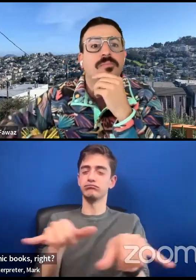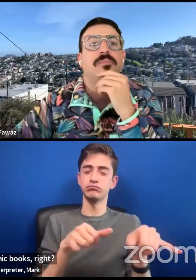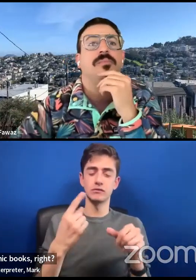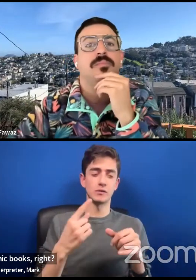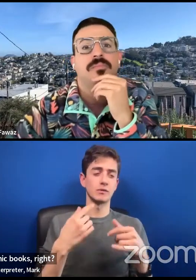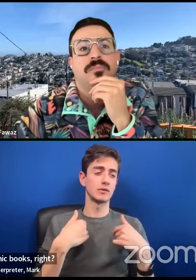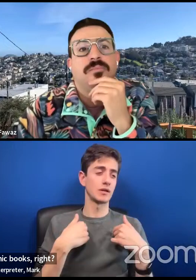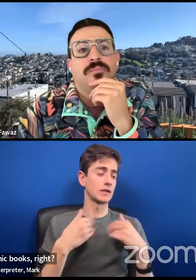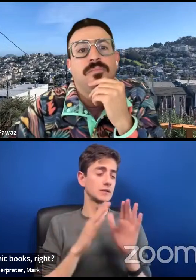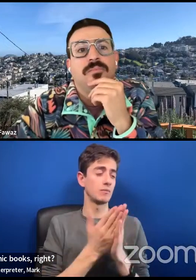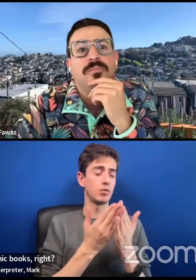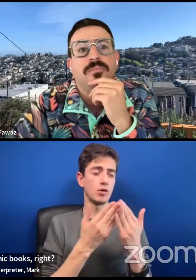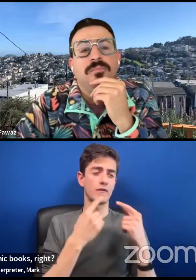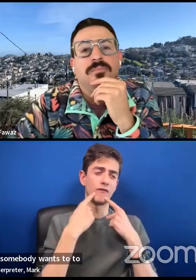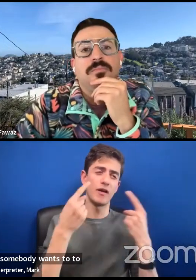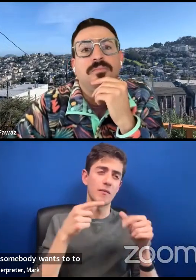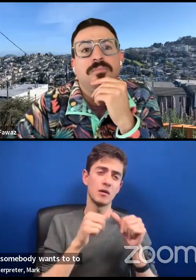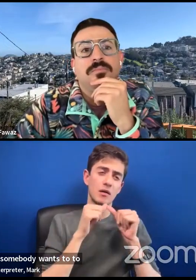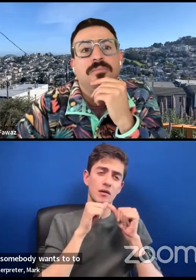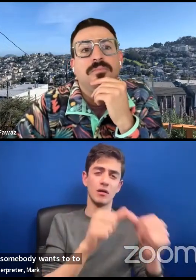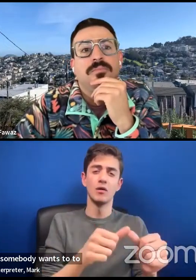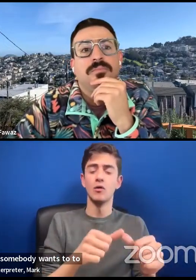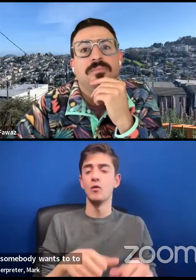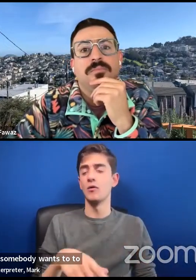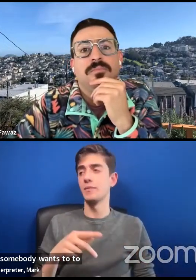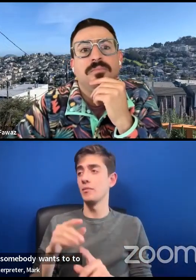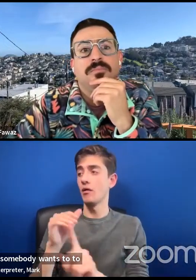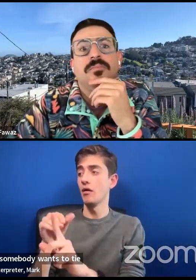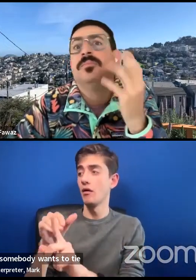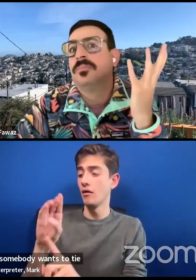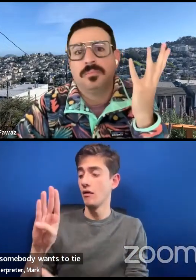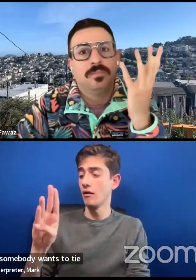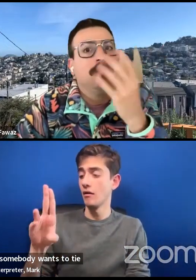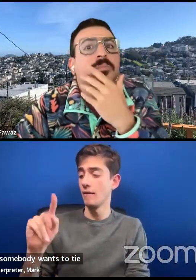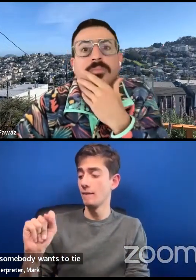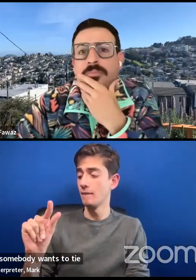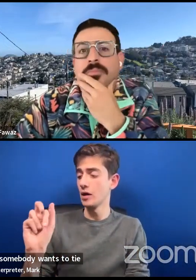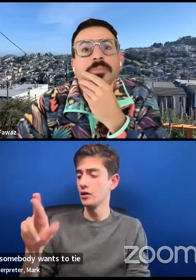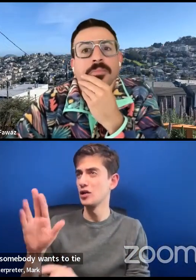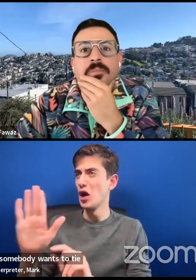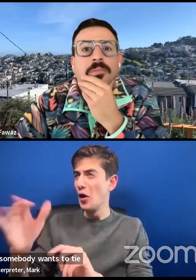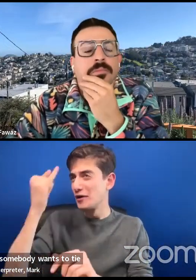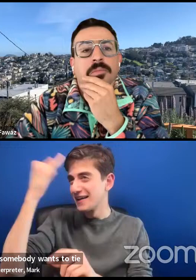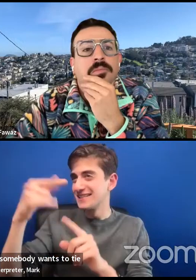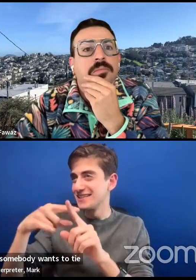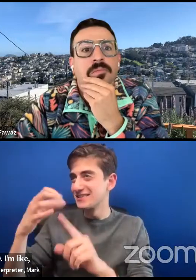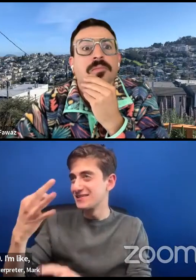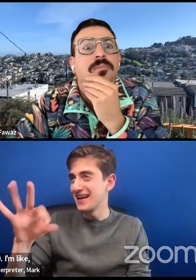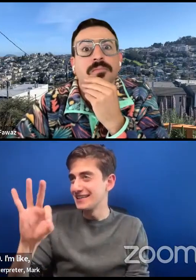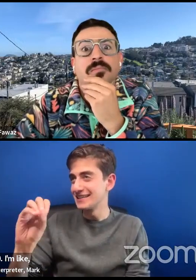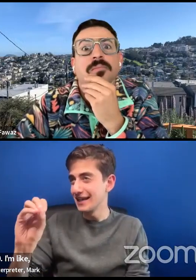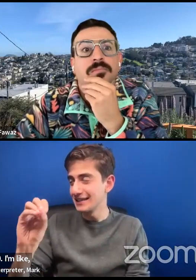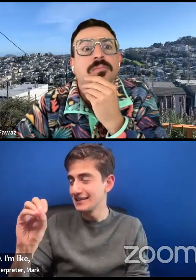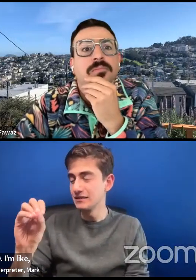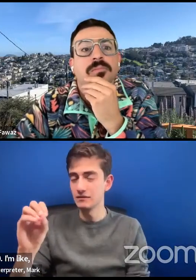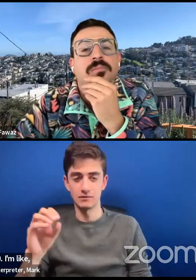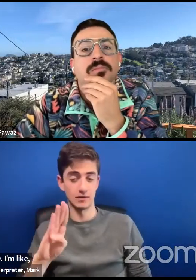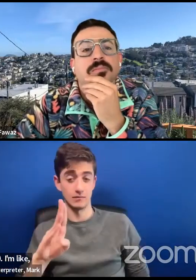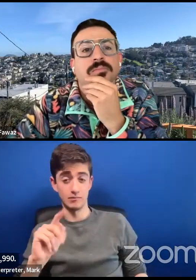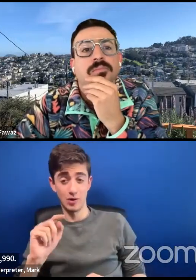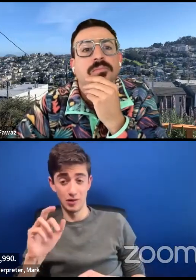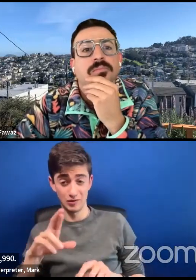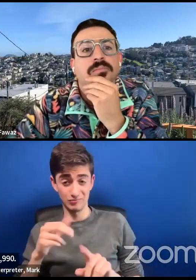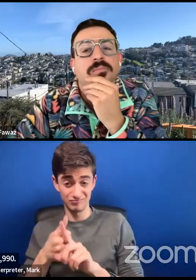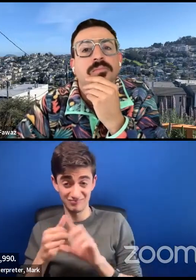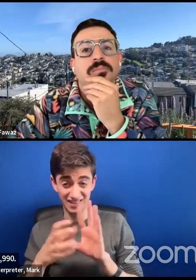somebody wants to tie Butler down to, you know, 1990, you know, like it's not 1990. And so